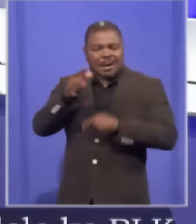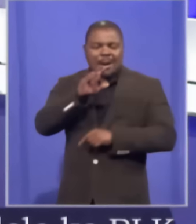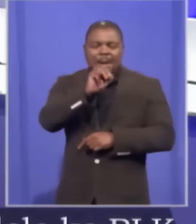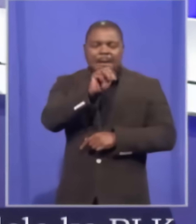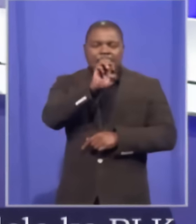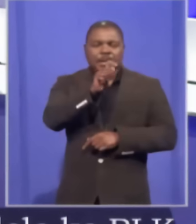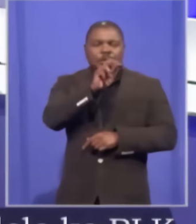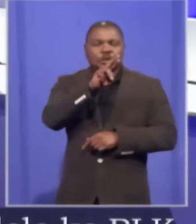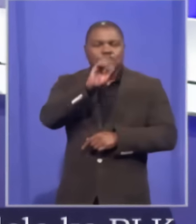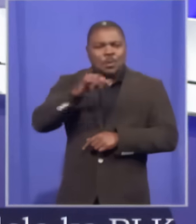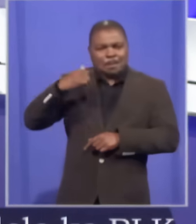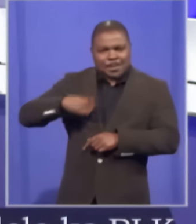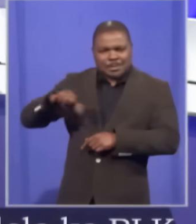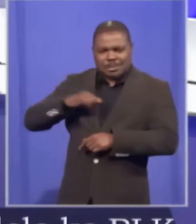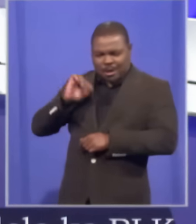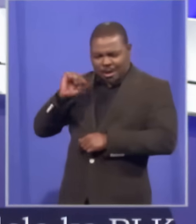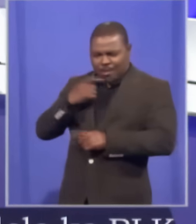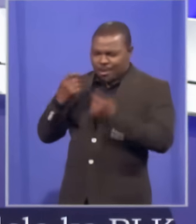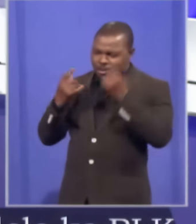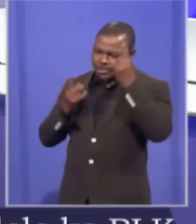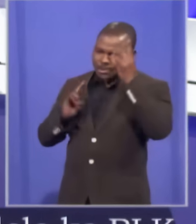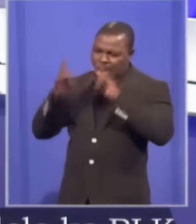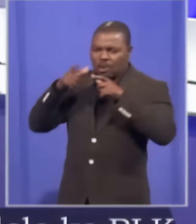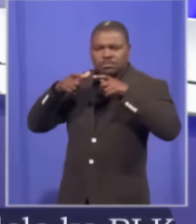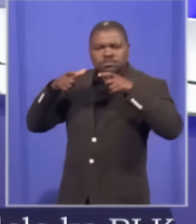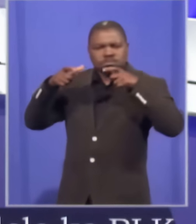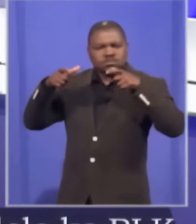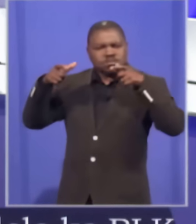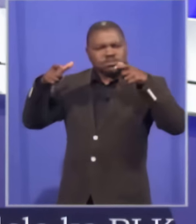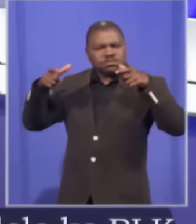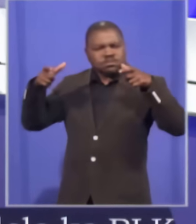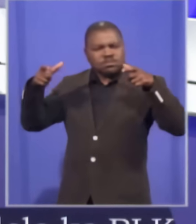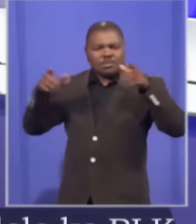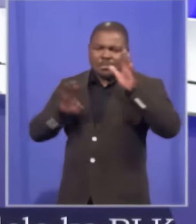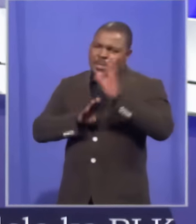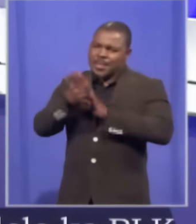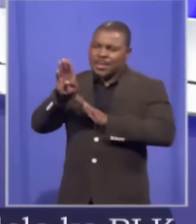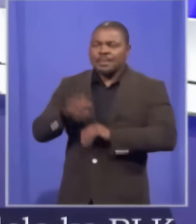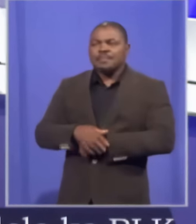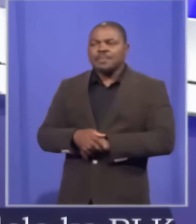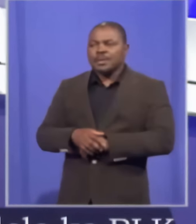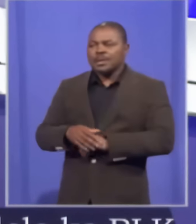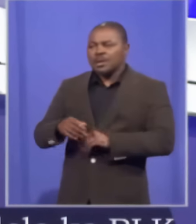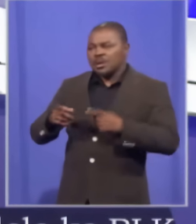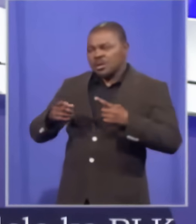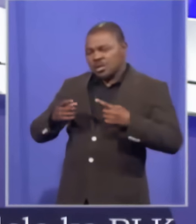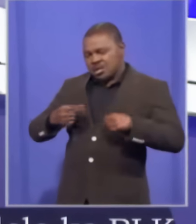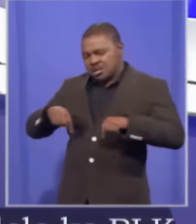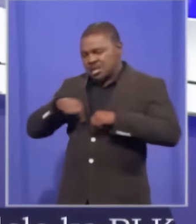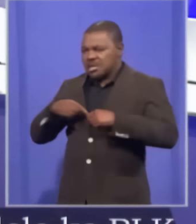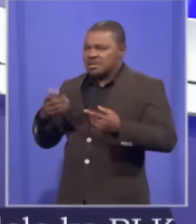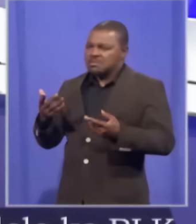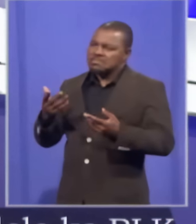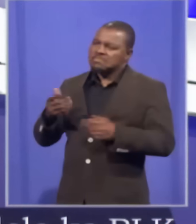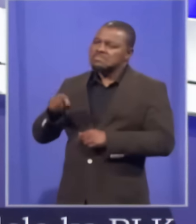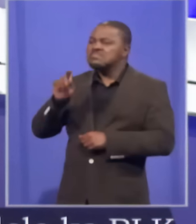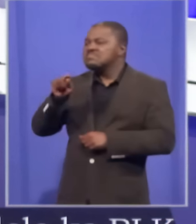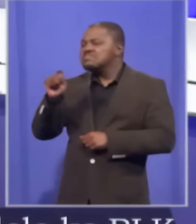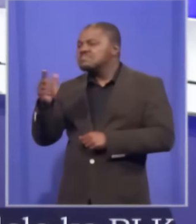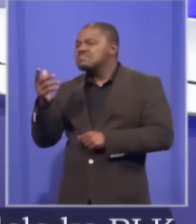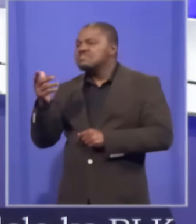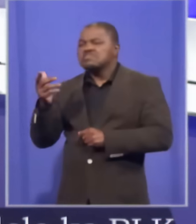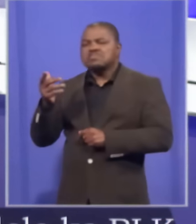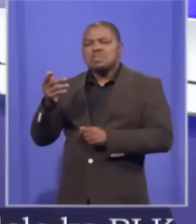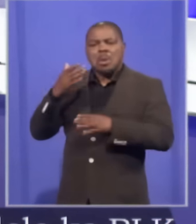metropolitan municipality so toropo ya rena e tloga e gola re lwantšhana le go tlhokega